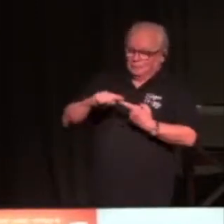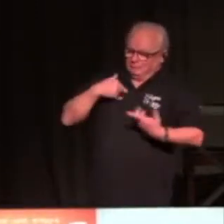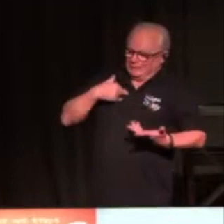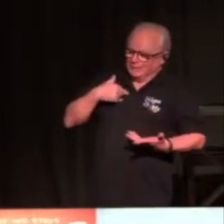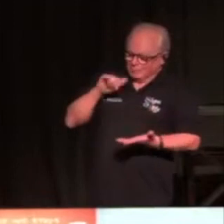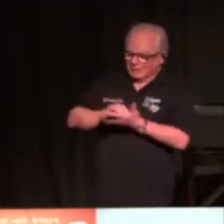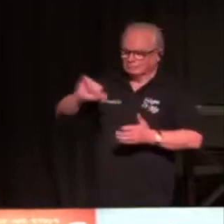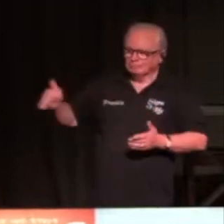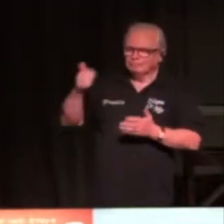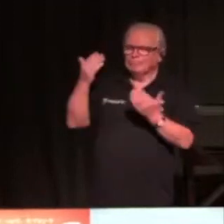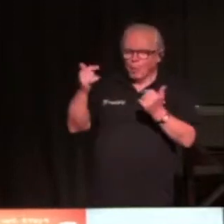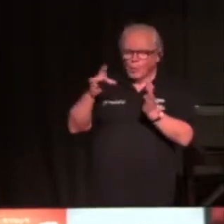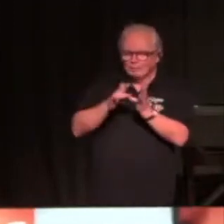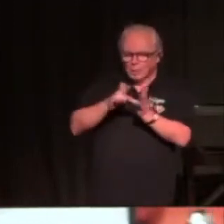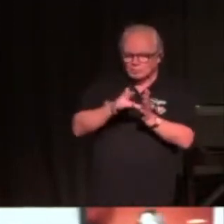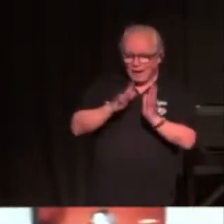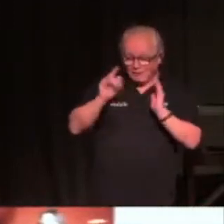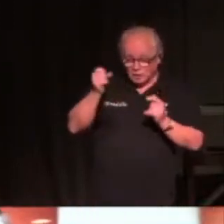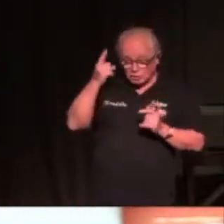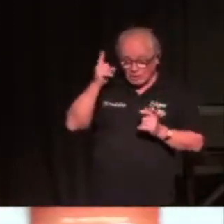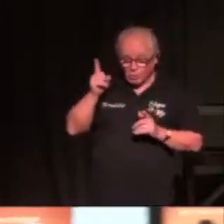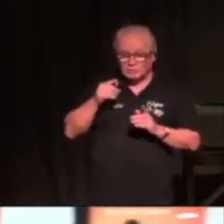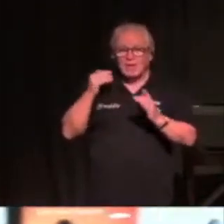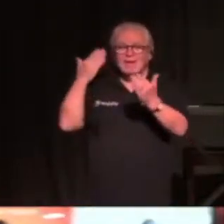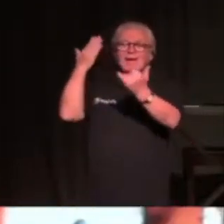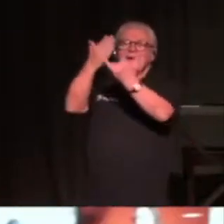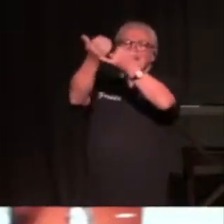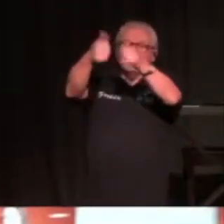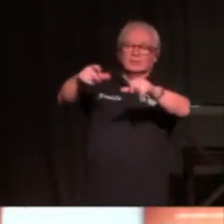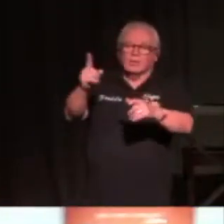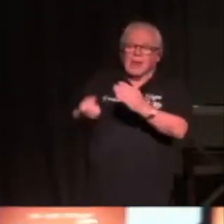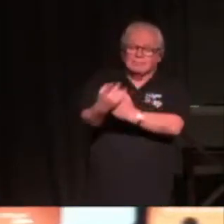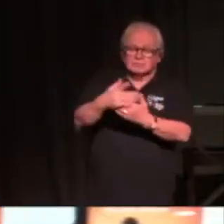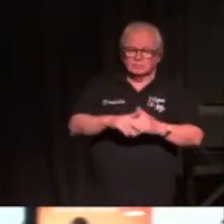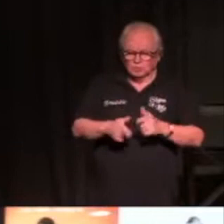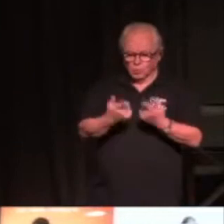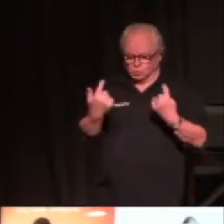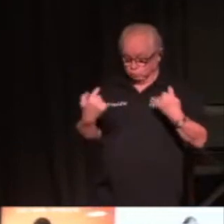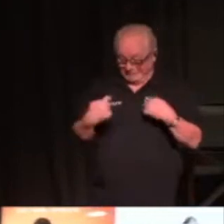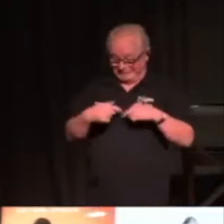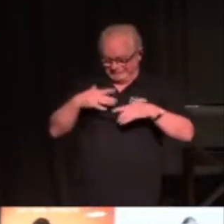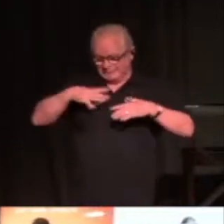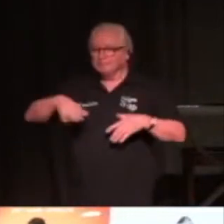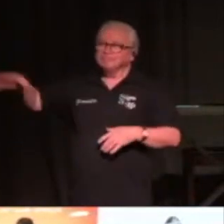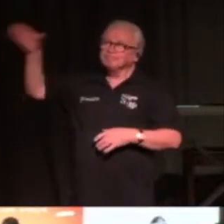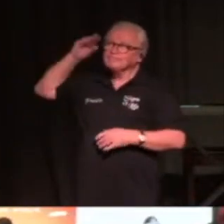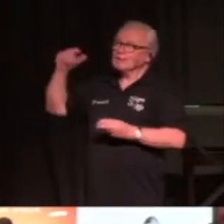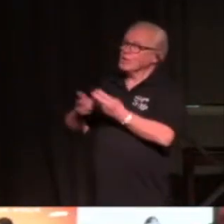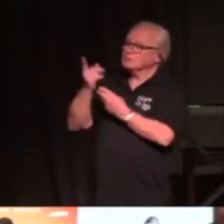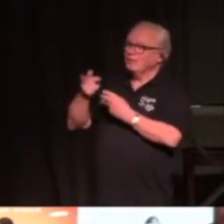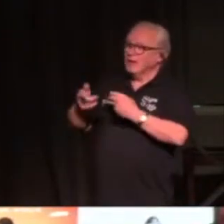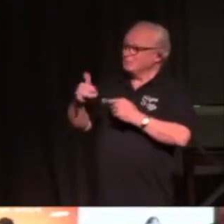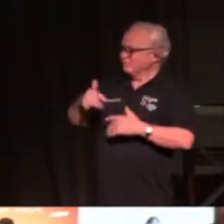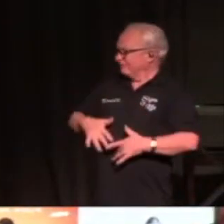matters. We've got to understand where we're for. And so we need a word from God. If things are foggy for you right